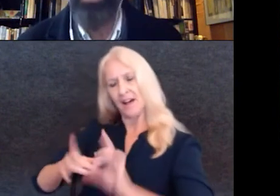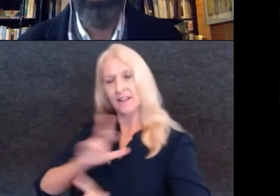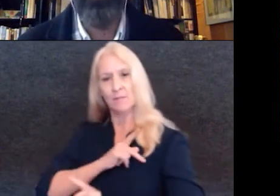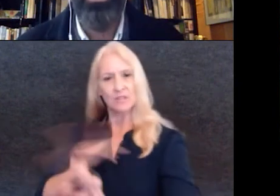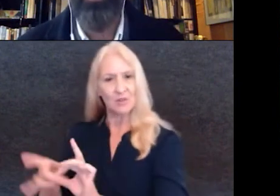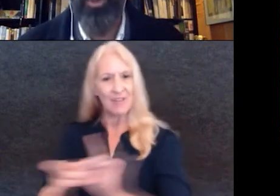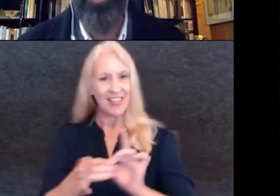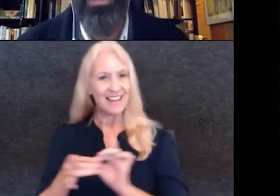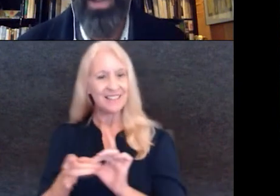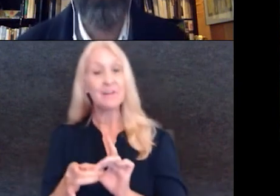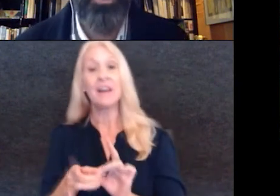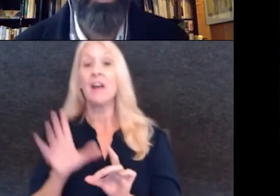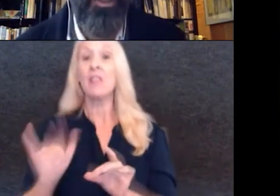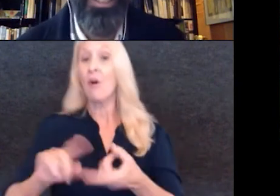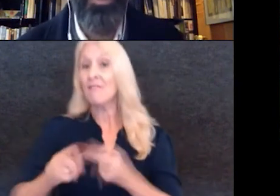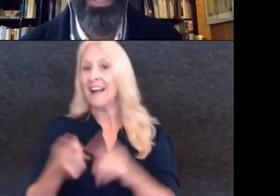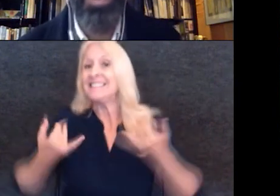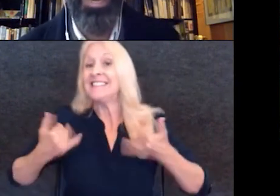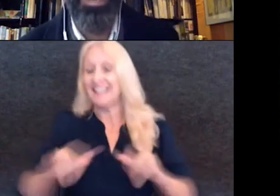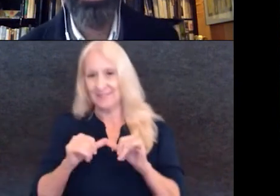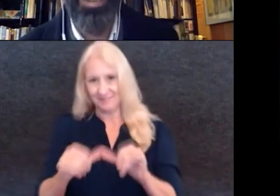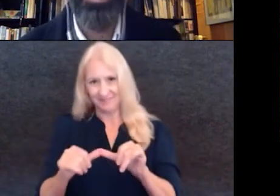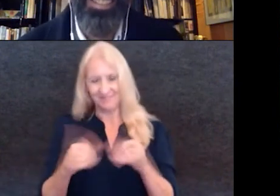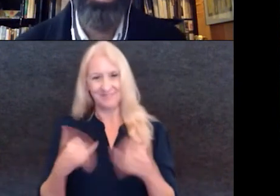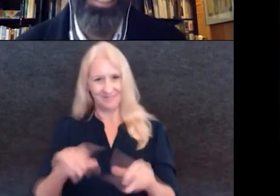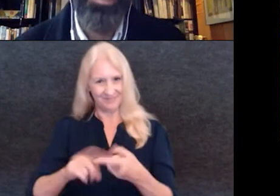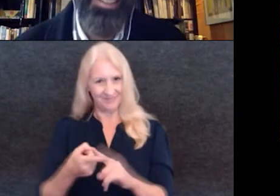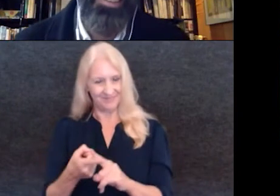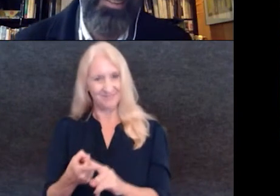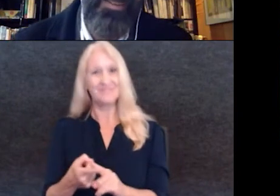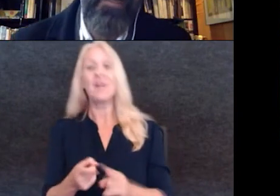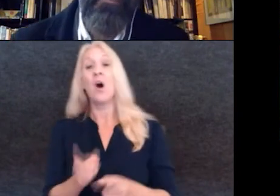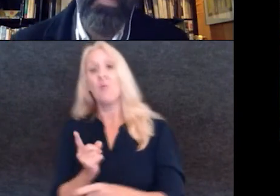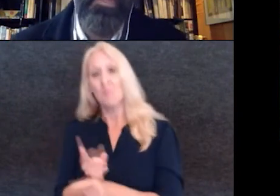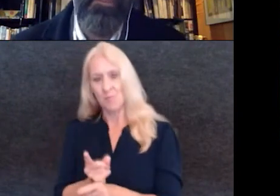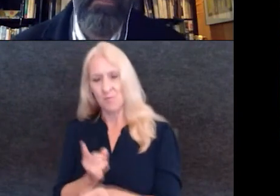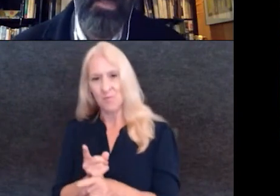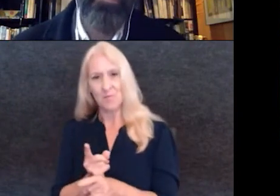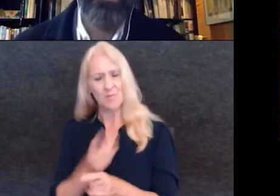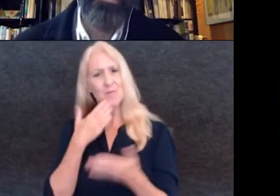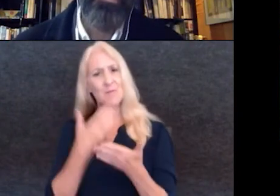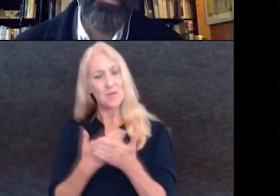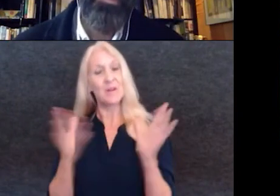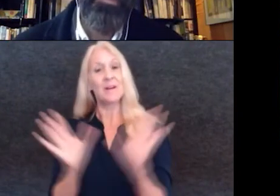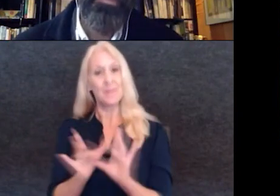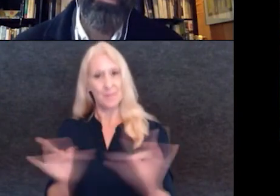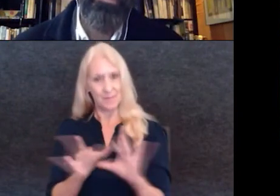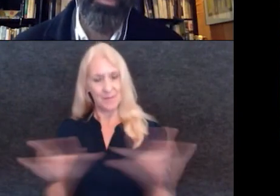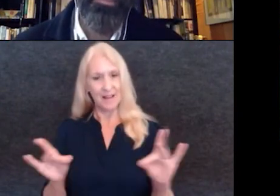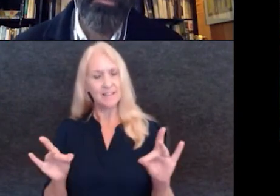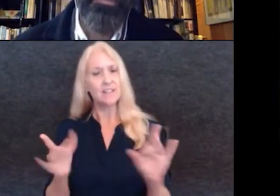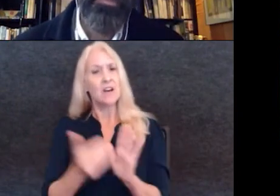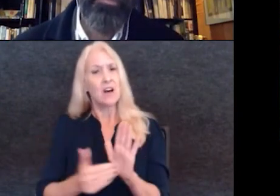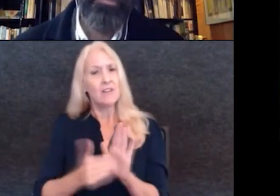that, and by the way, those friends are still my friends. Right. So there's a good message there that in many